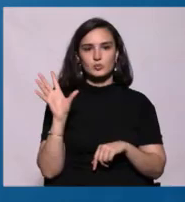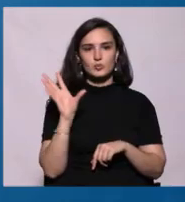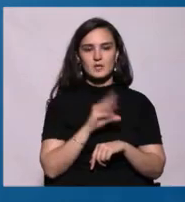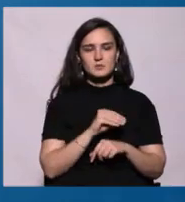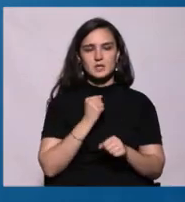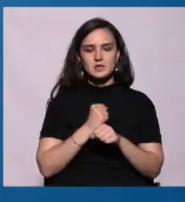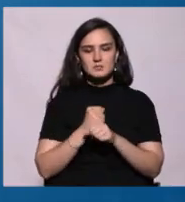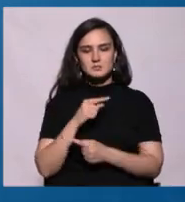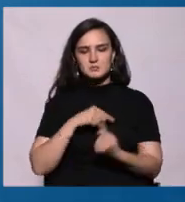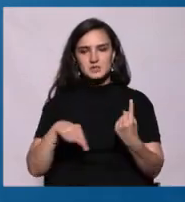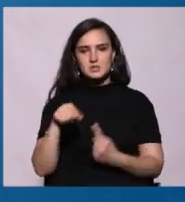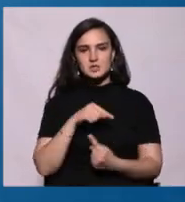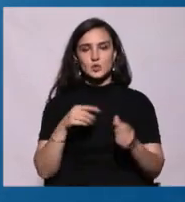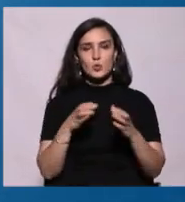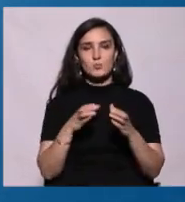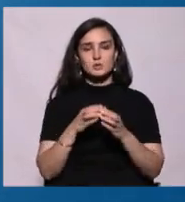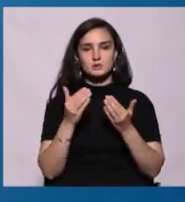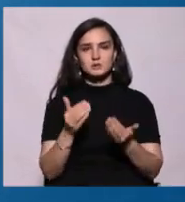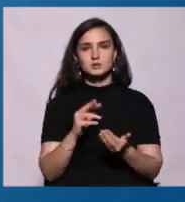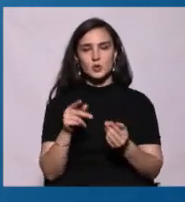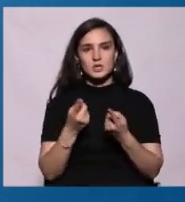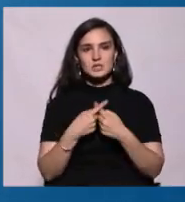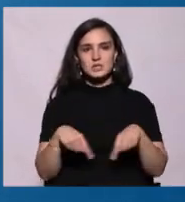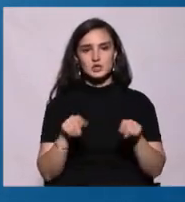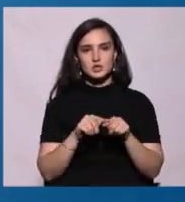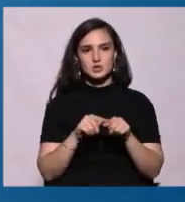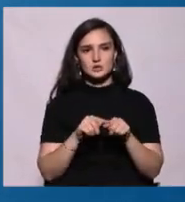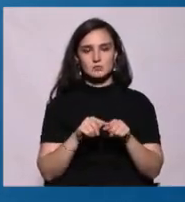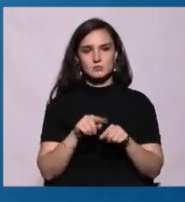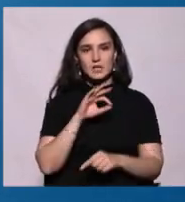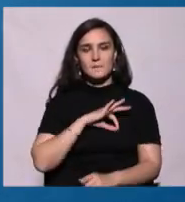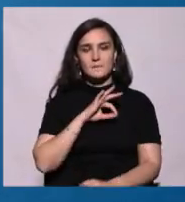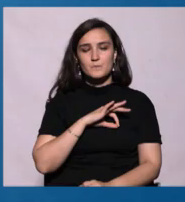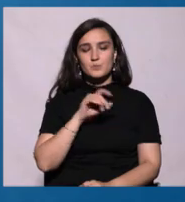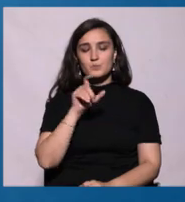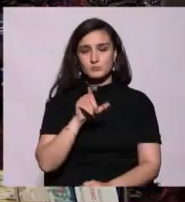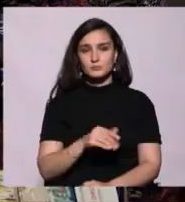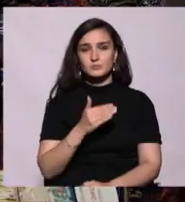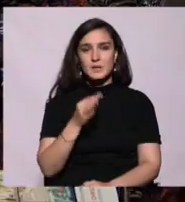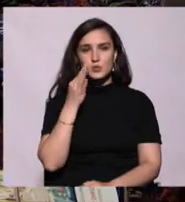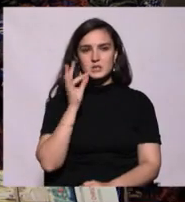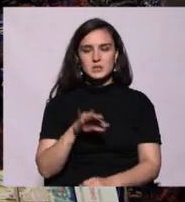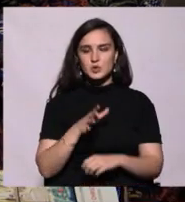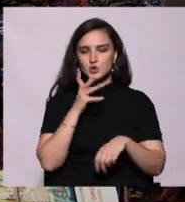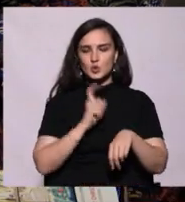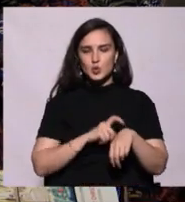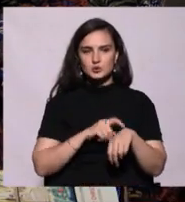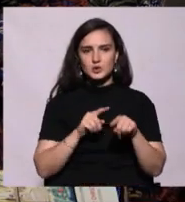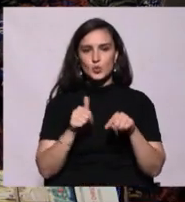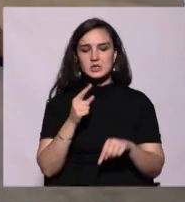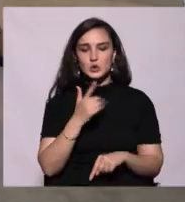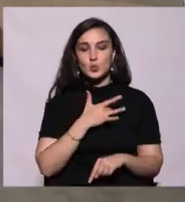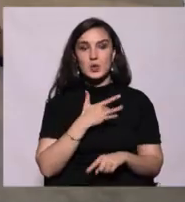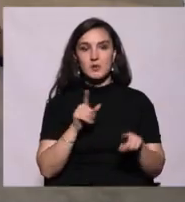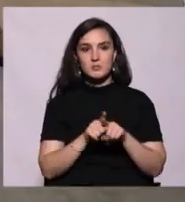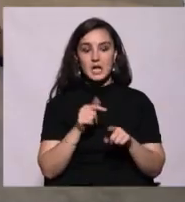doing business with a company or organization. Customer experience has to do with time, like loyalty. You can